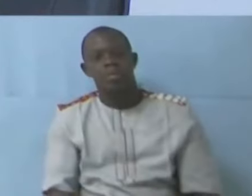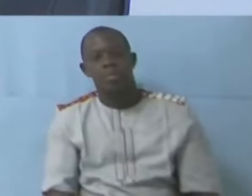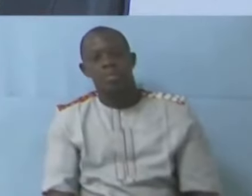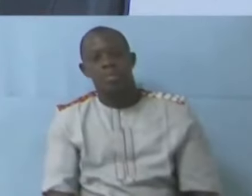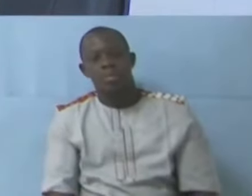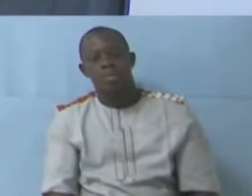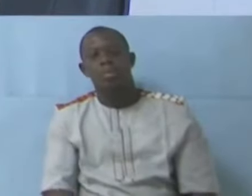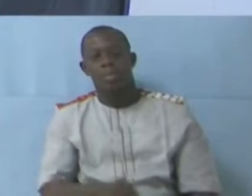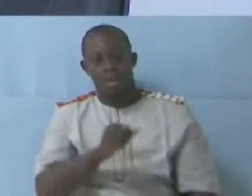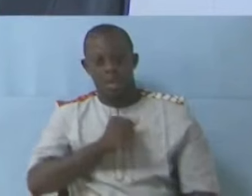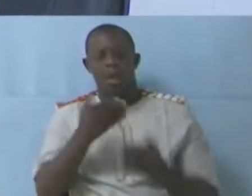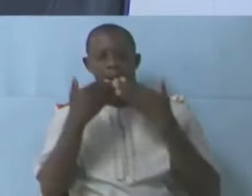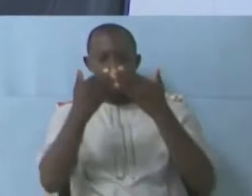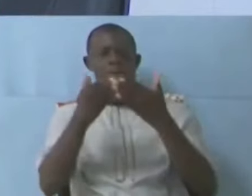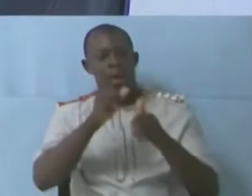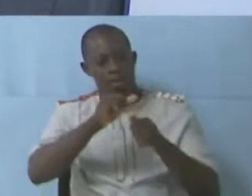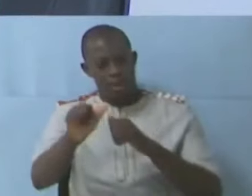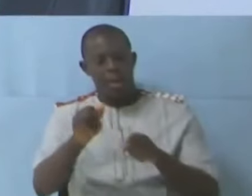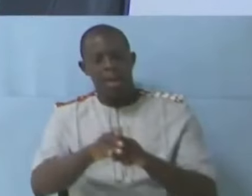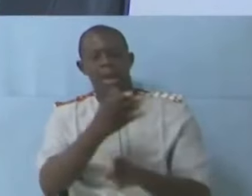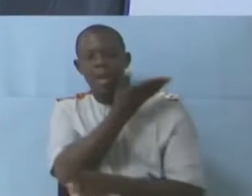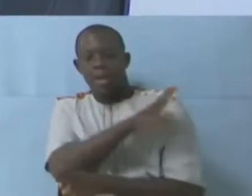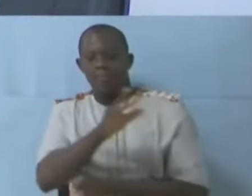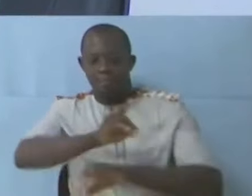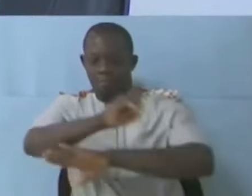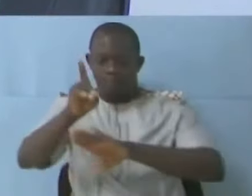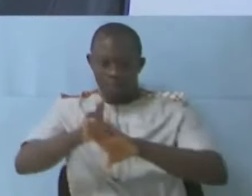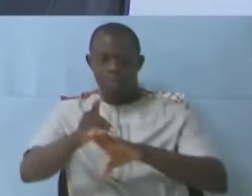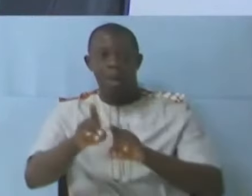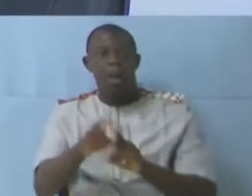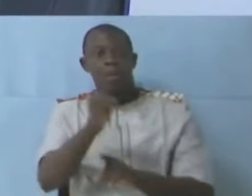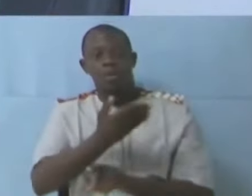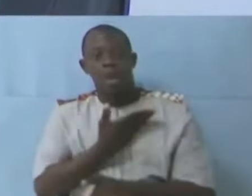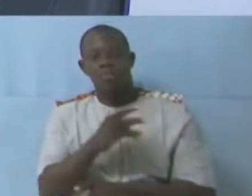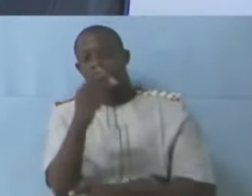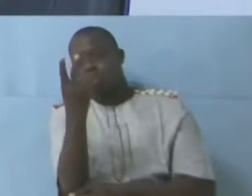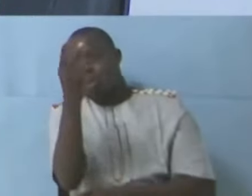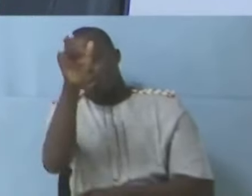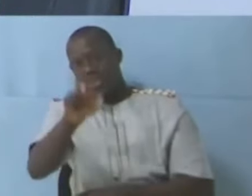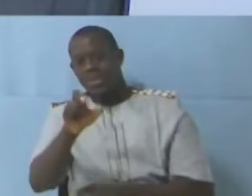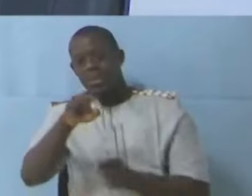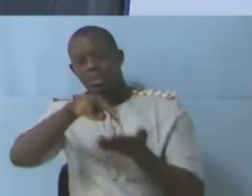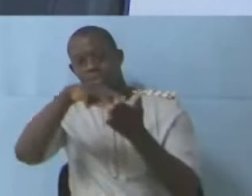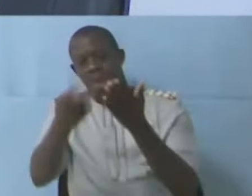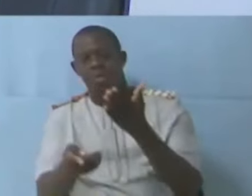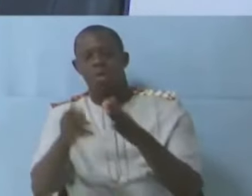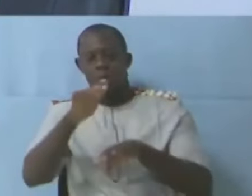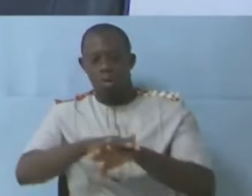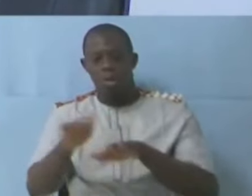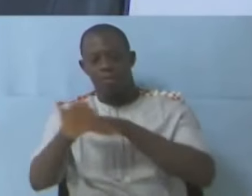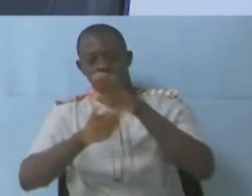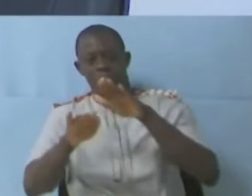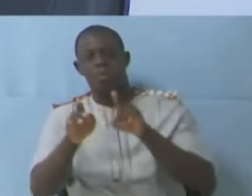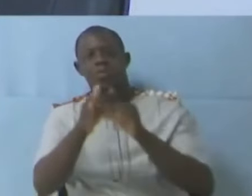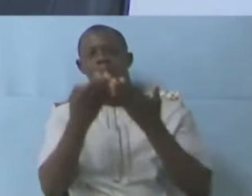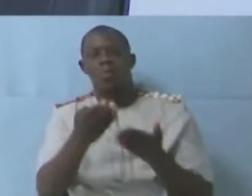ñaar ñi daanu nañ. Then Bailo was up there and I told him to go come down because those people were already so Bailo di move